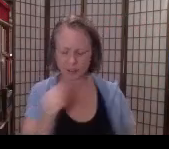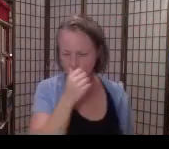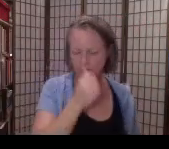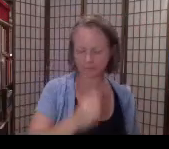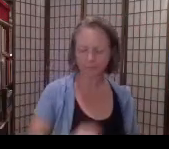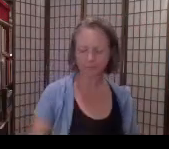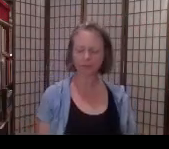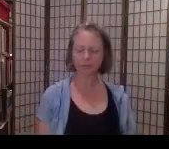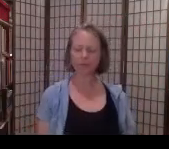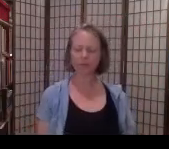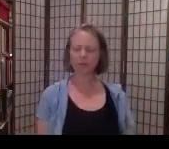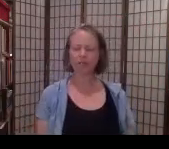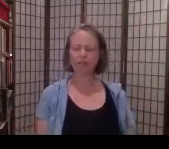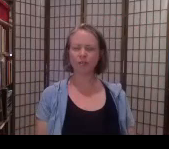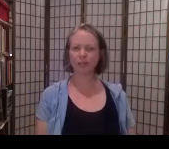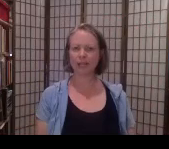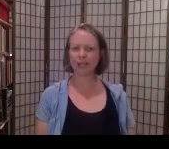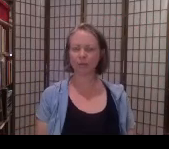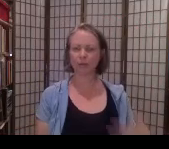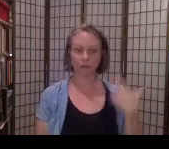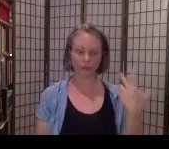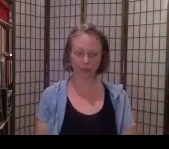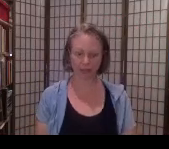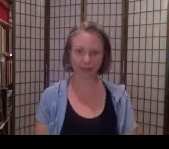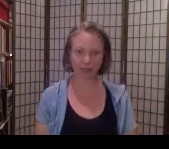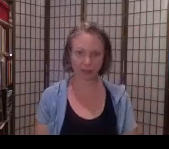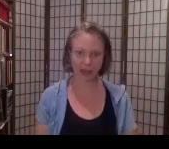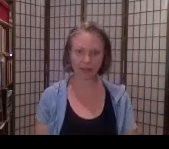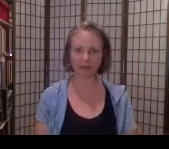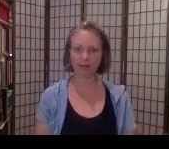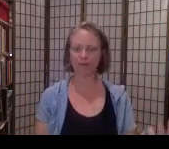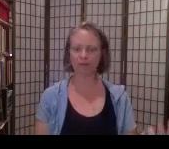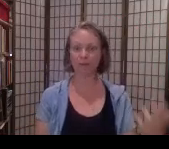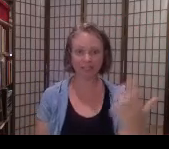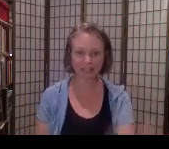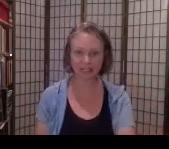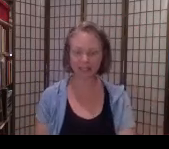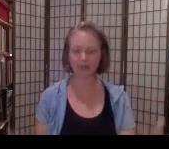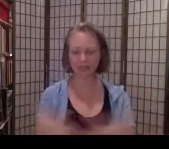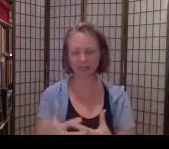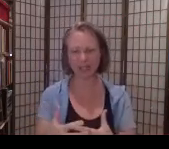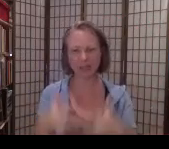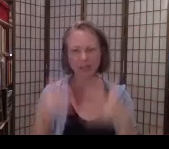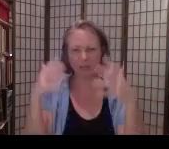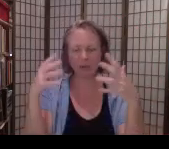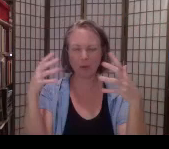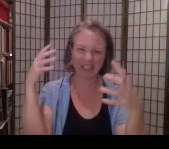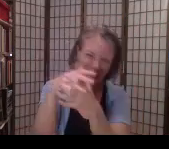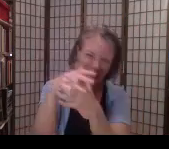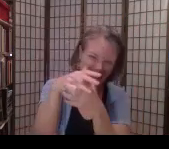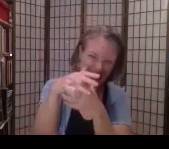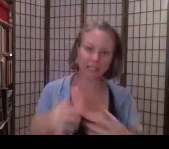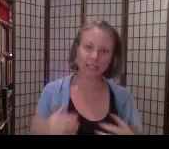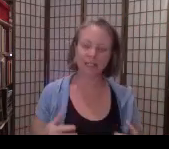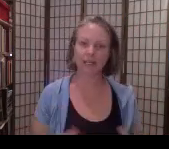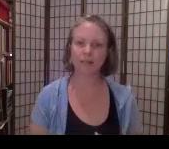to. Do you feel like we're really on this path of dissonance and things becoming more like